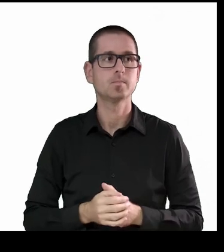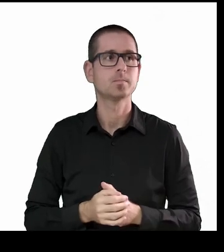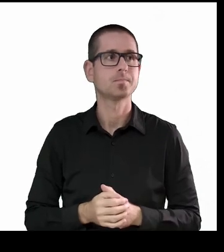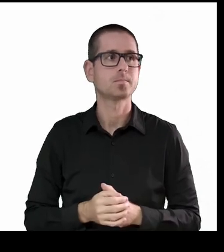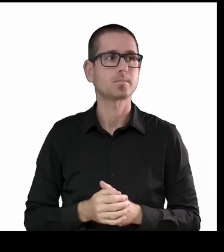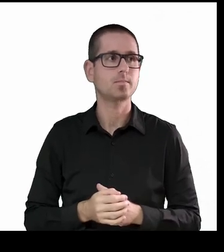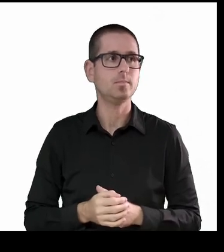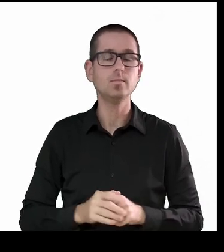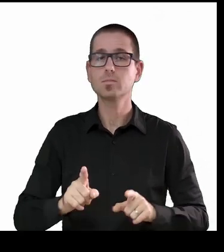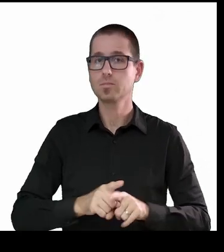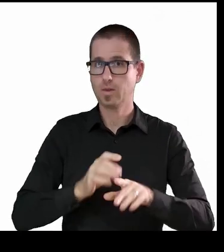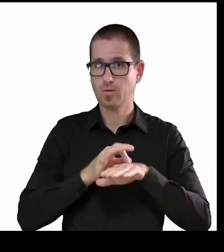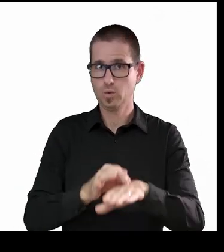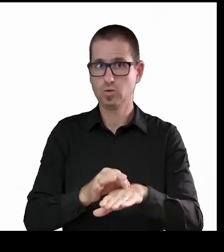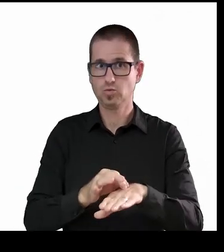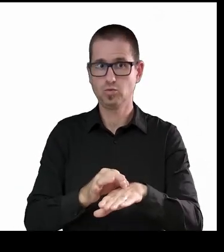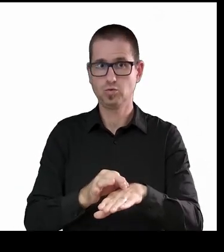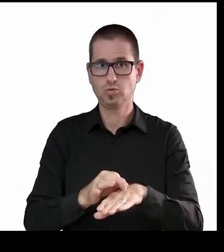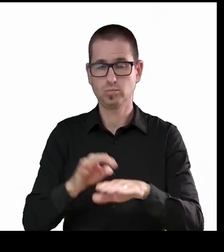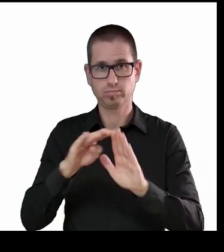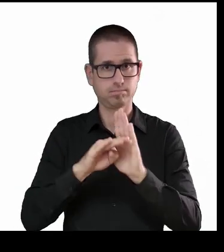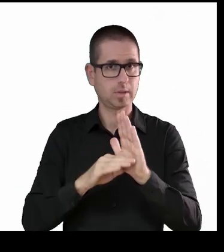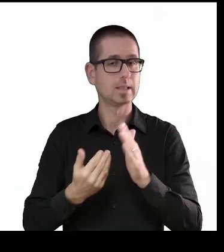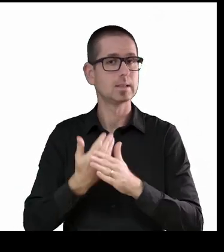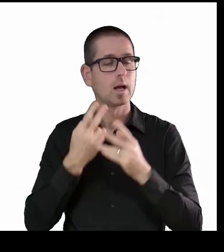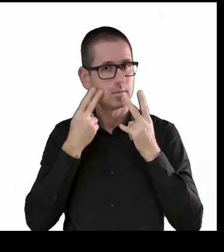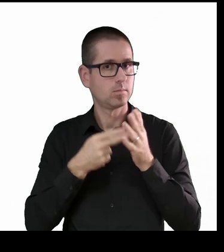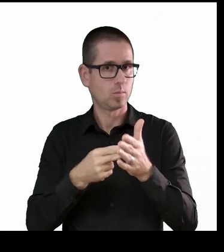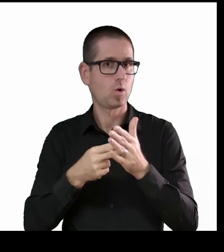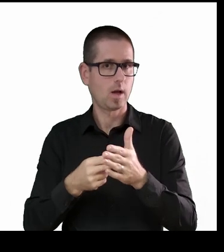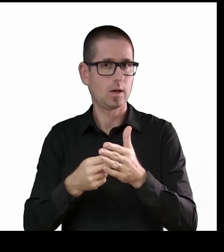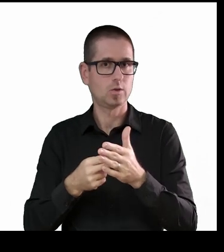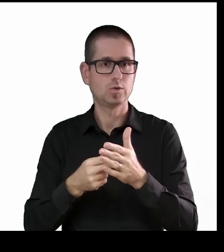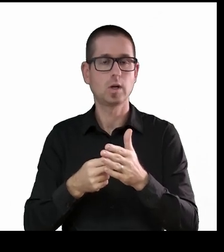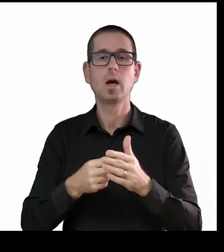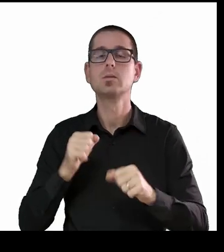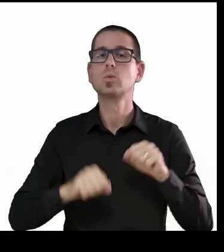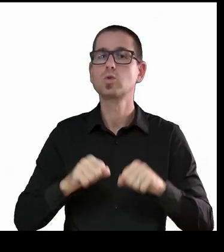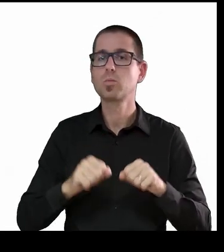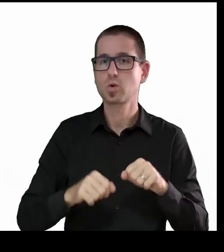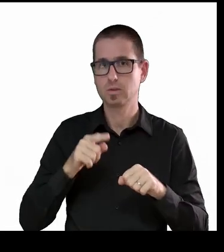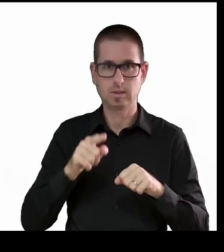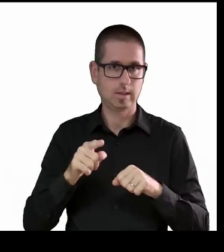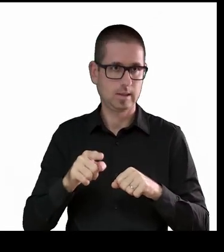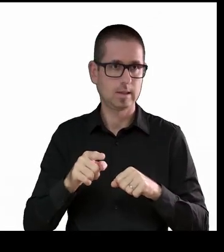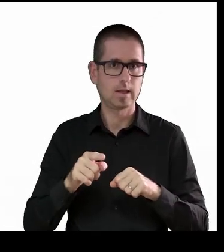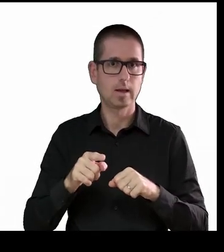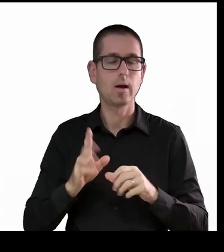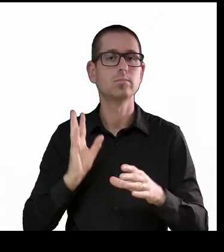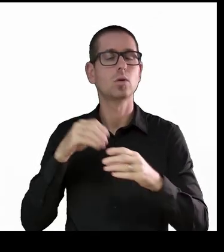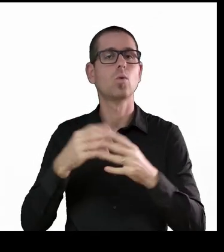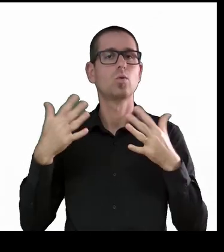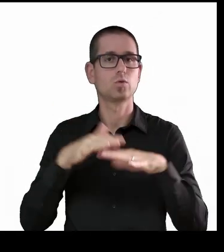As a guide, to help assess the capabilities of the HEY regarding inclusive